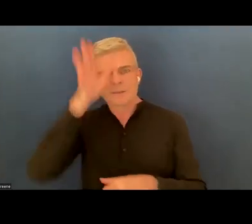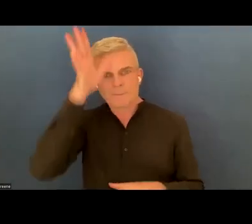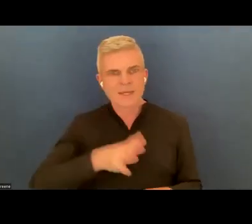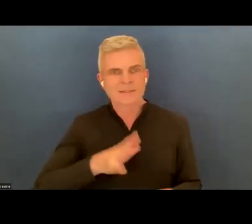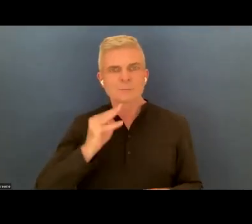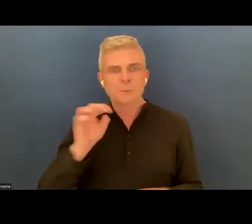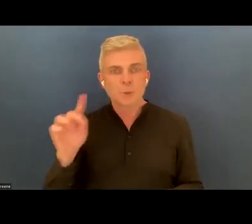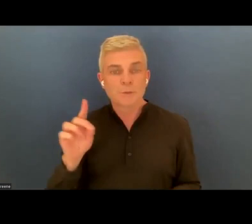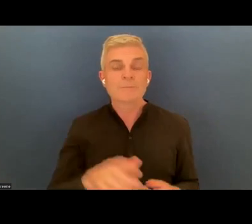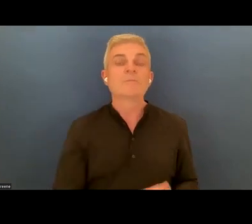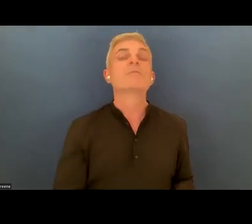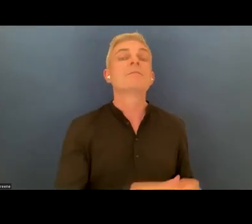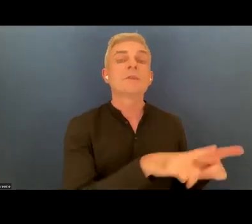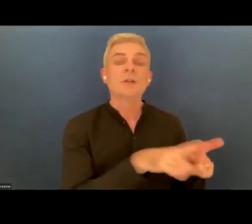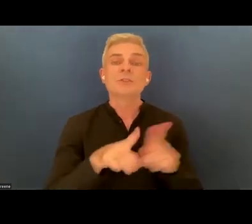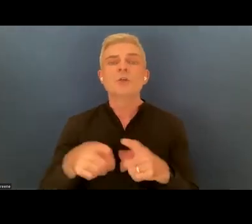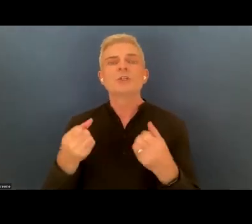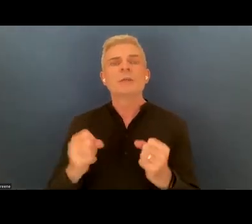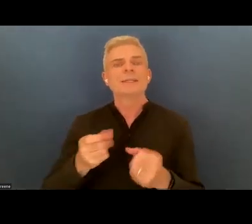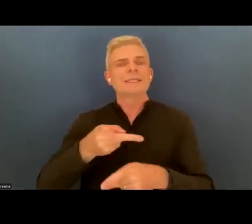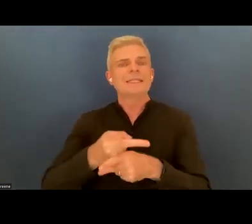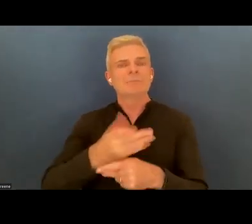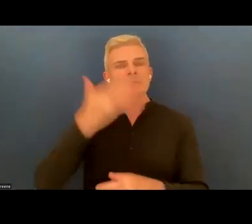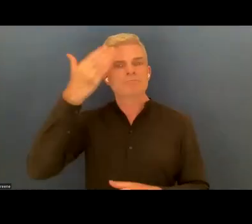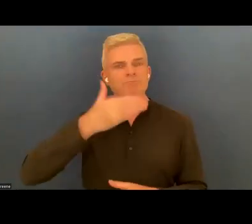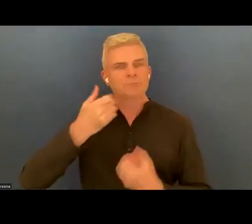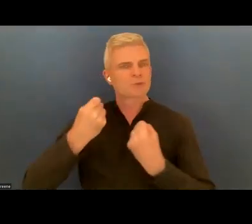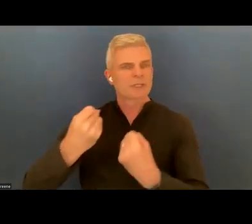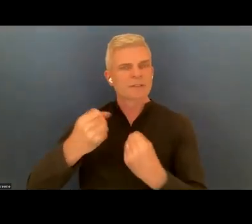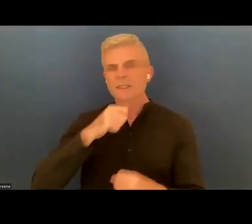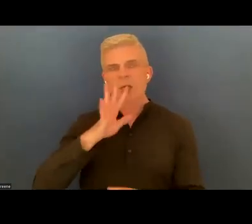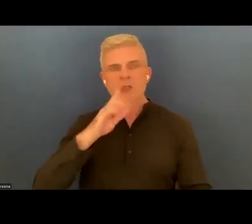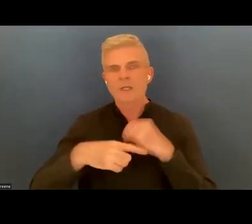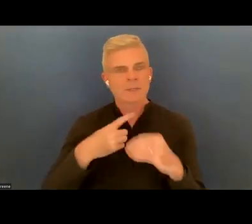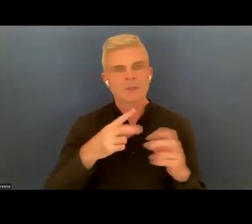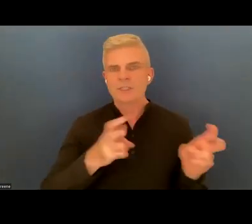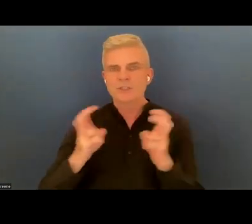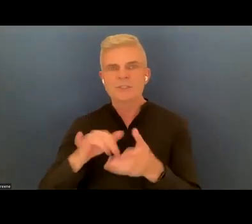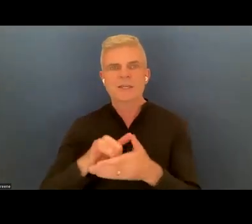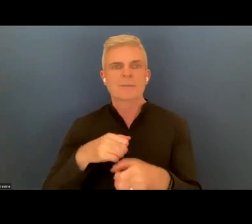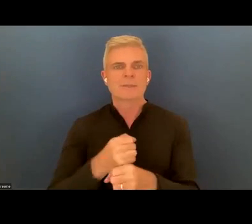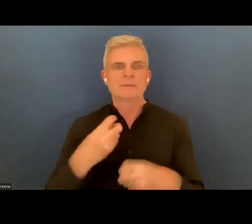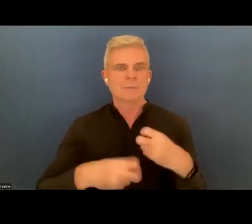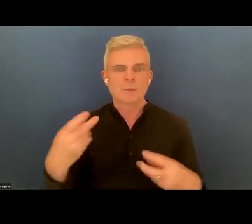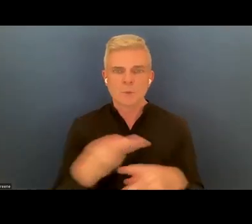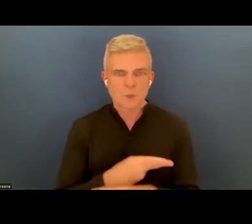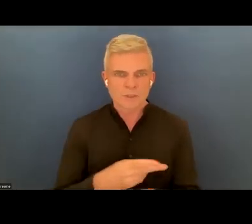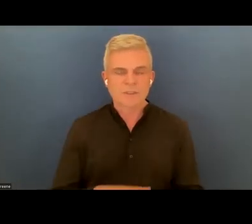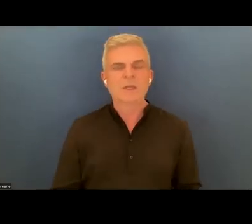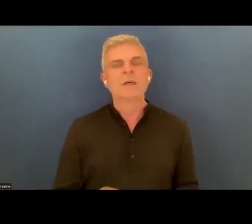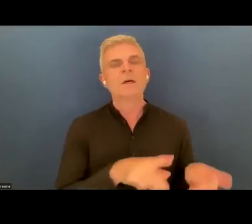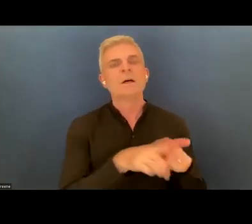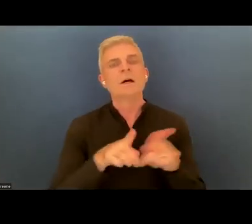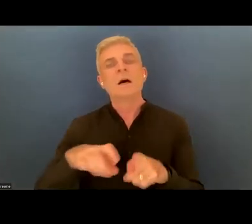of strength and not talking about these issues only makes the problem worse. There are also additional stressors that impact men